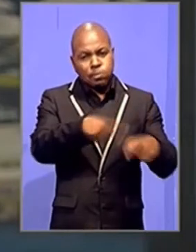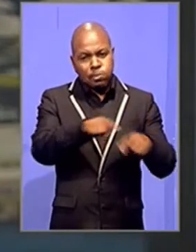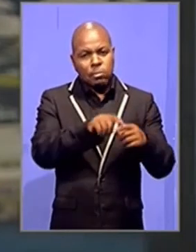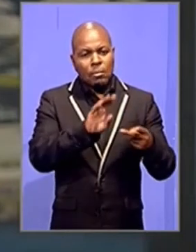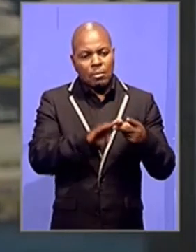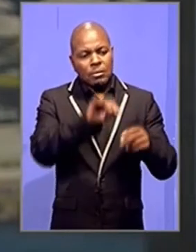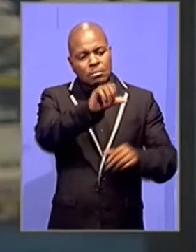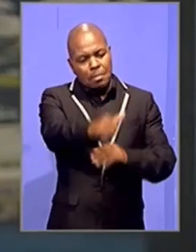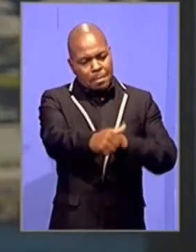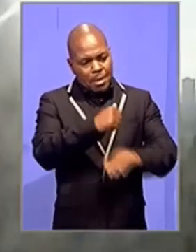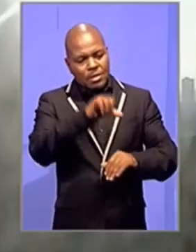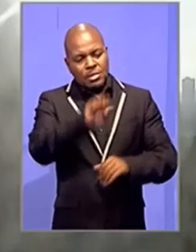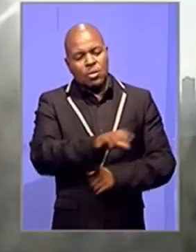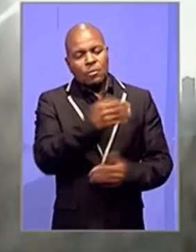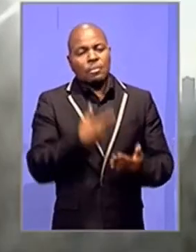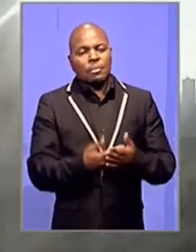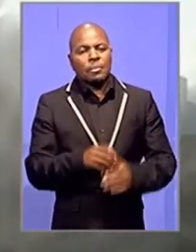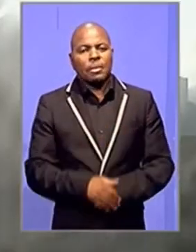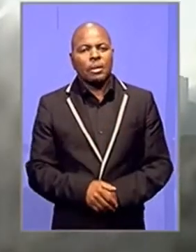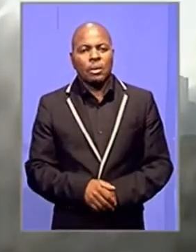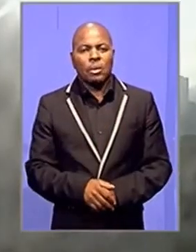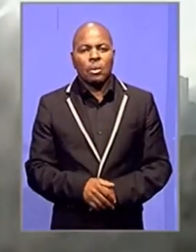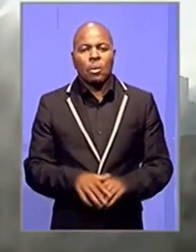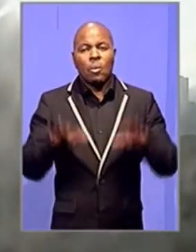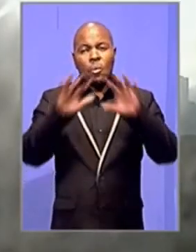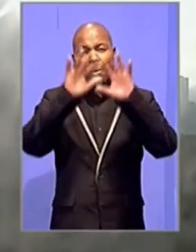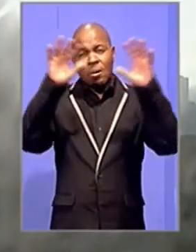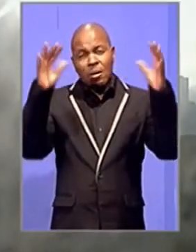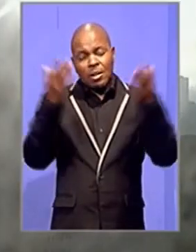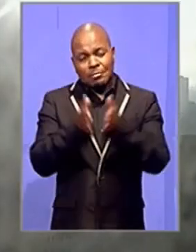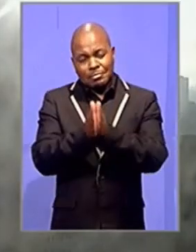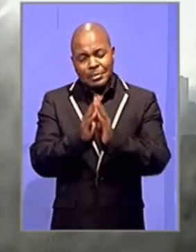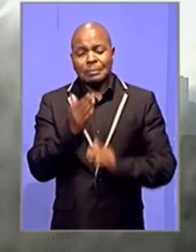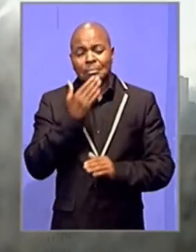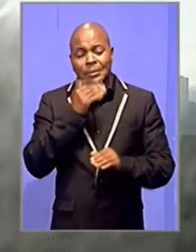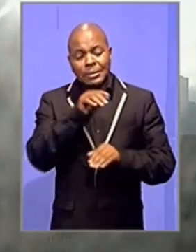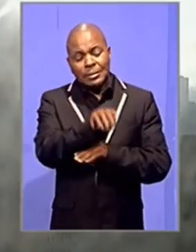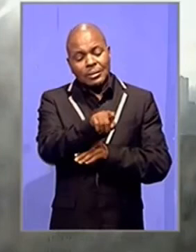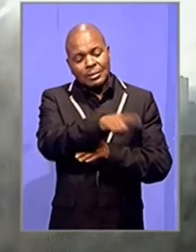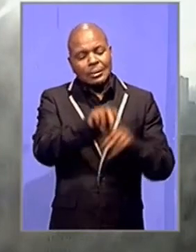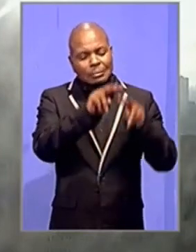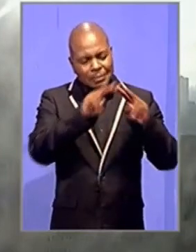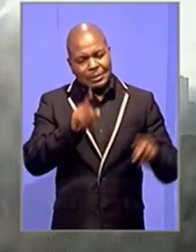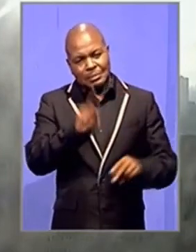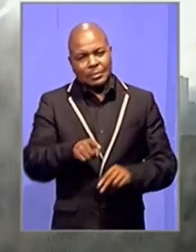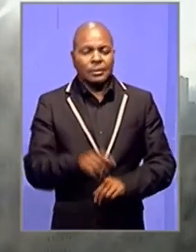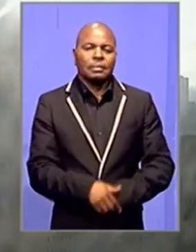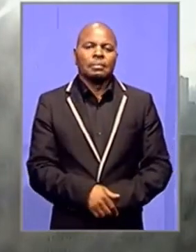return to South Africa. Lefatshe le ipiletsa hore ho be le kgutso Ukraine.